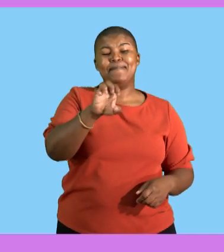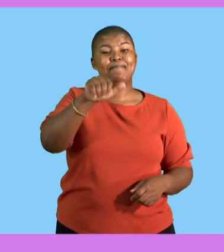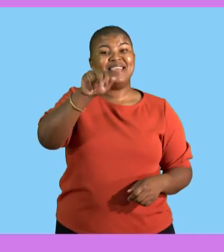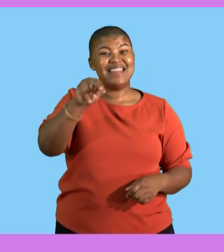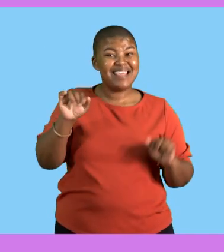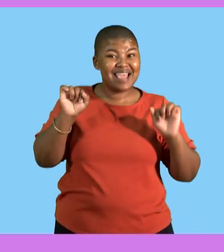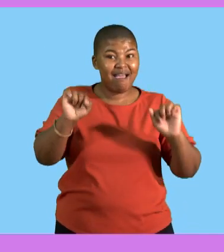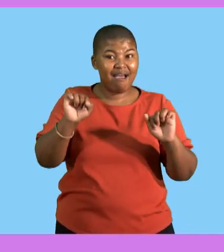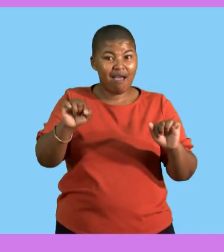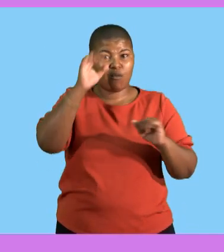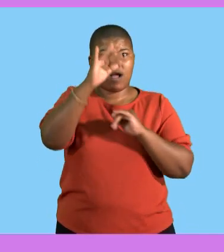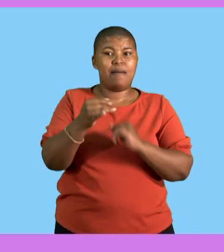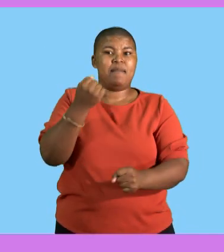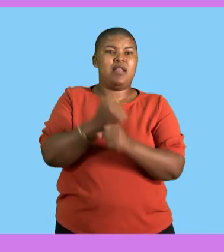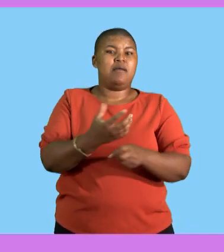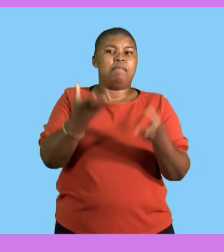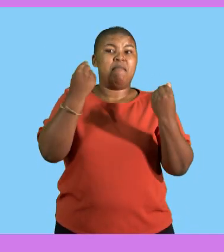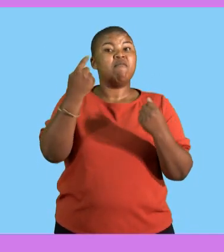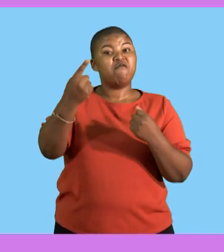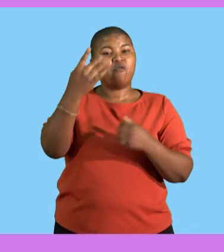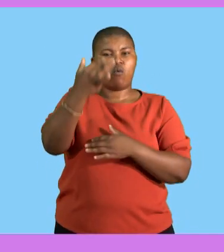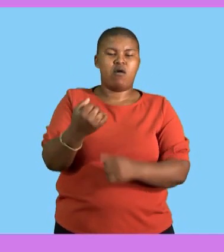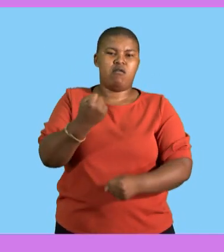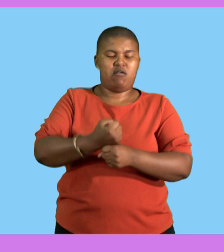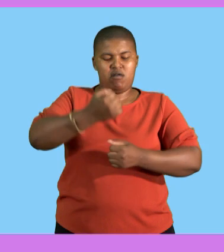of 1 year. So our mean,